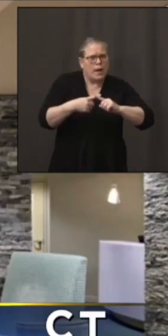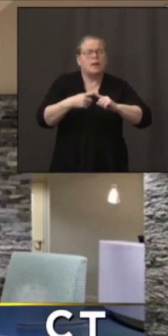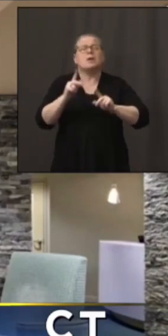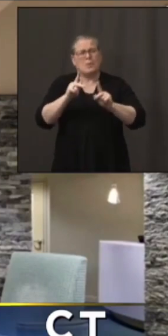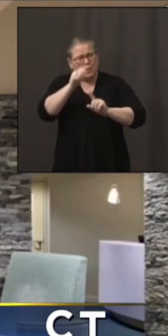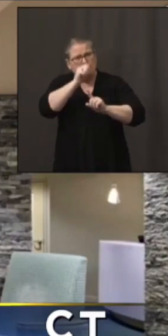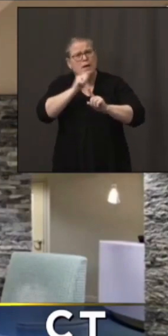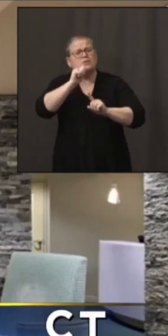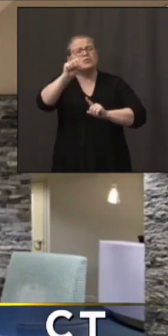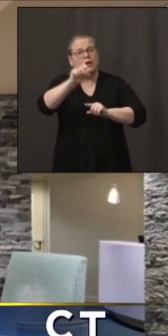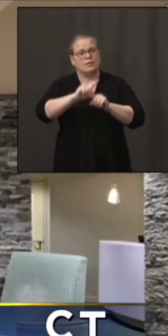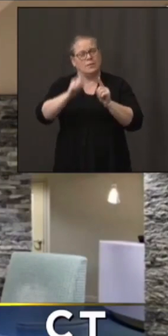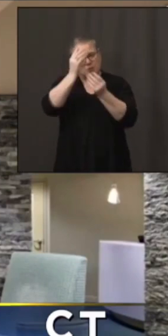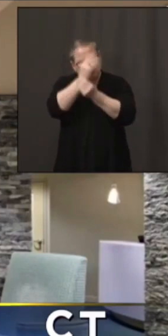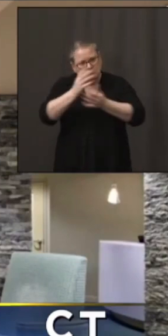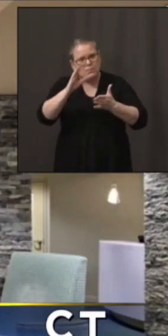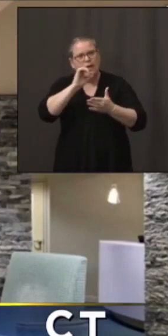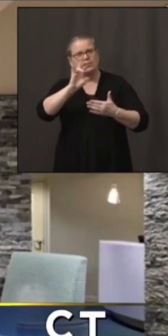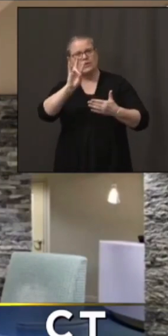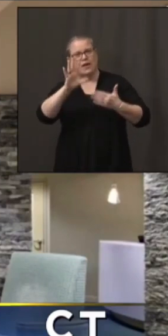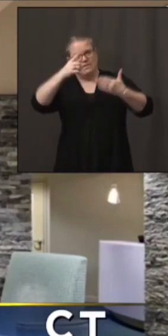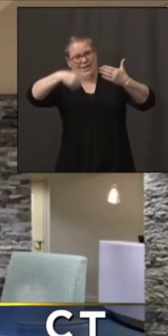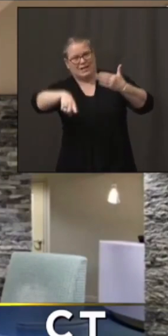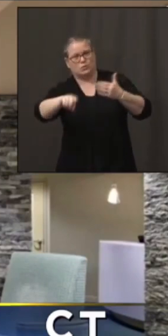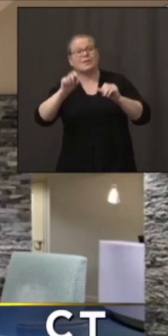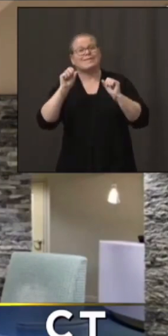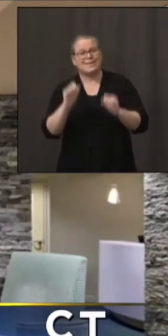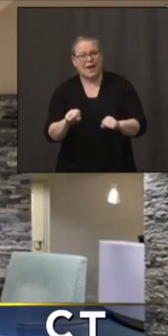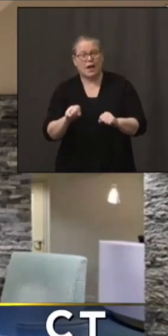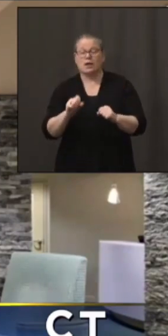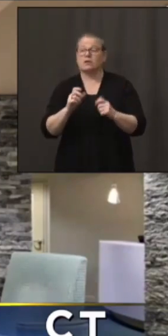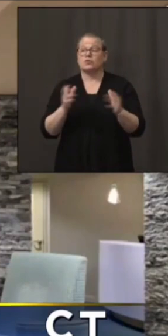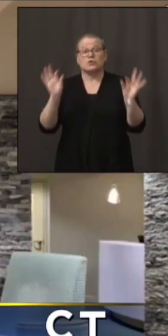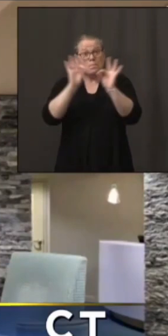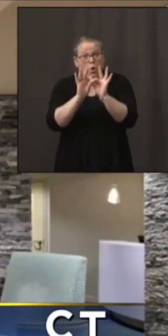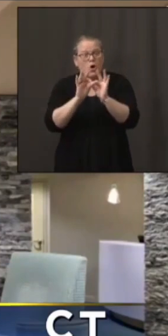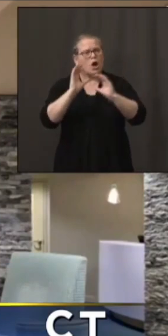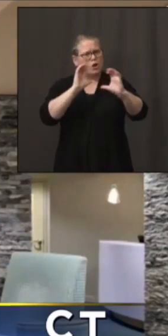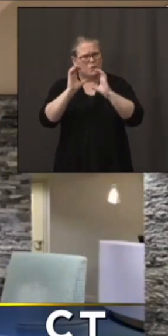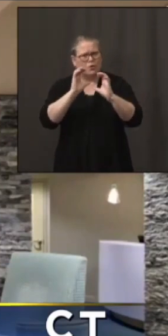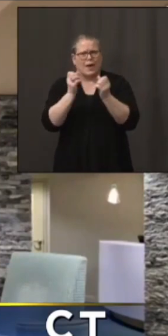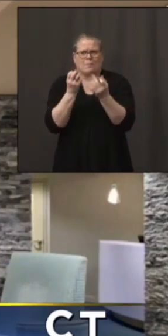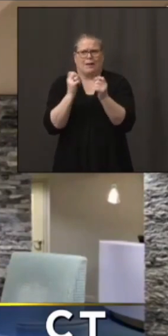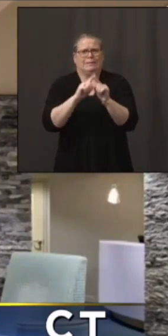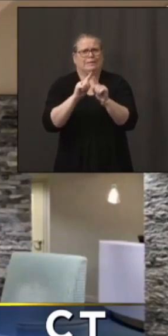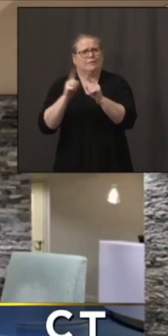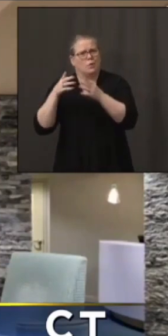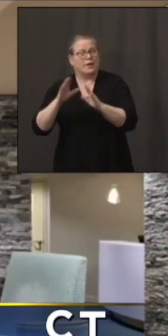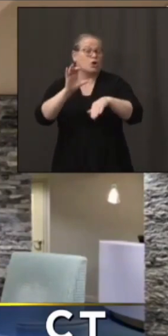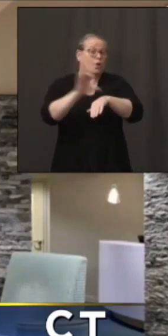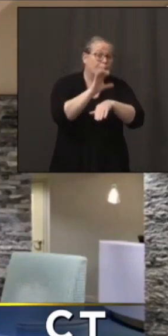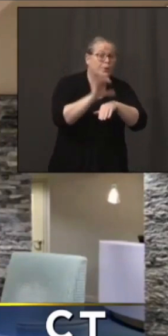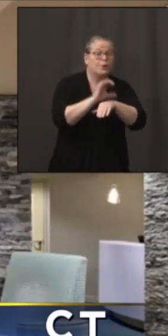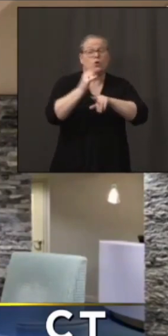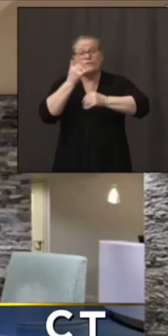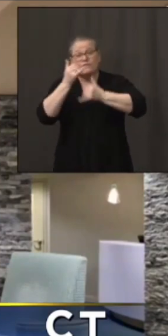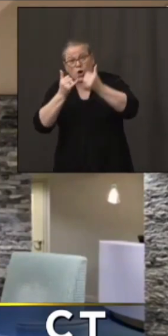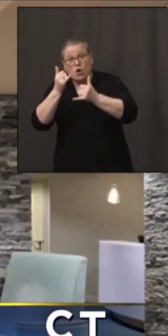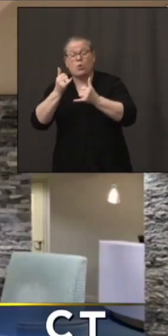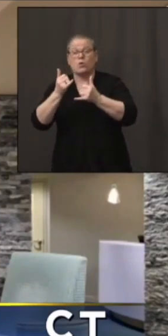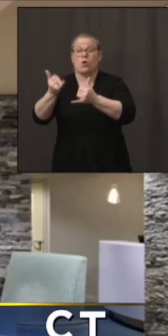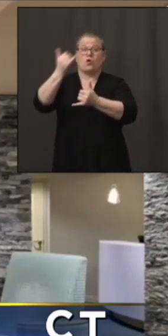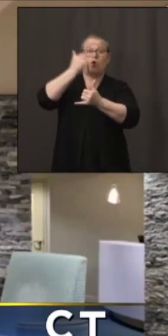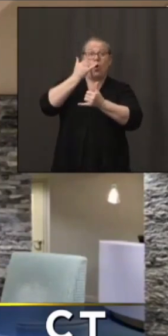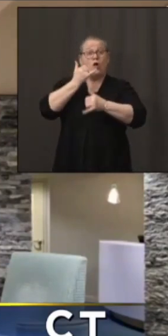So I think multi-pronged communication is going to be important. Again, we're actually going to be calling